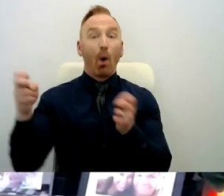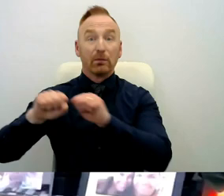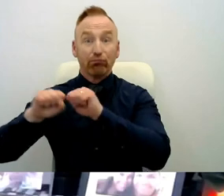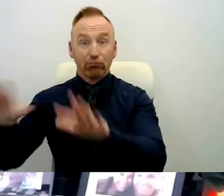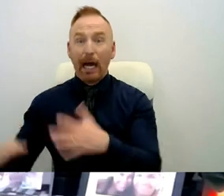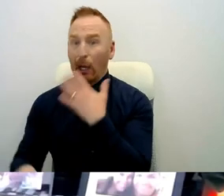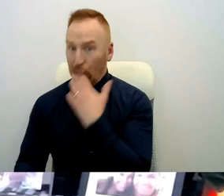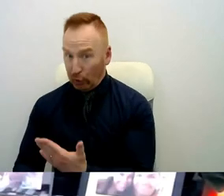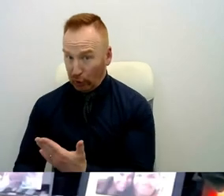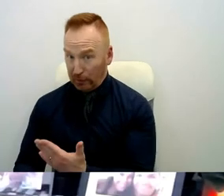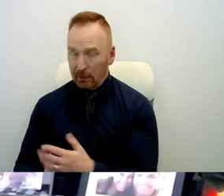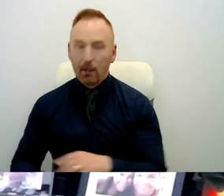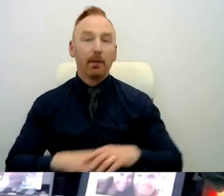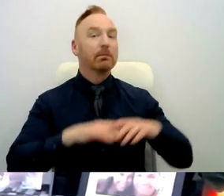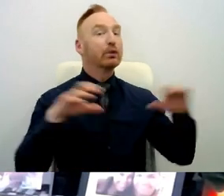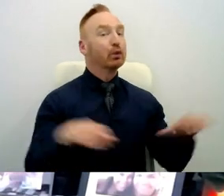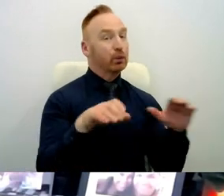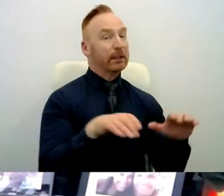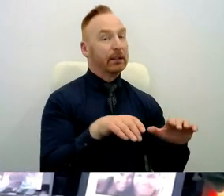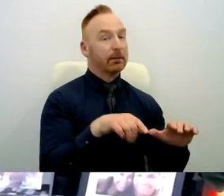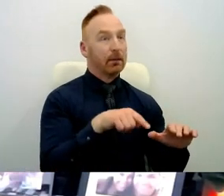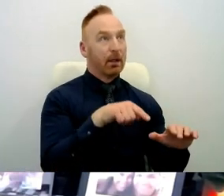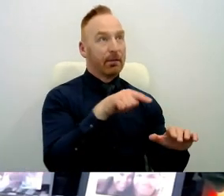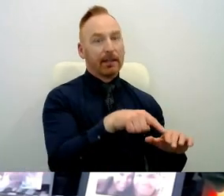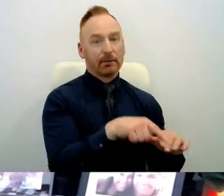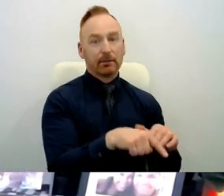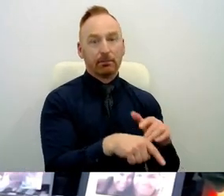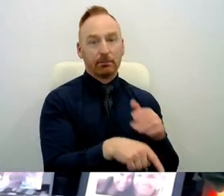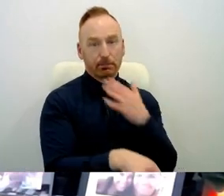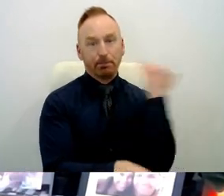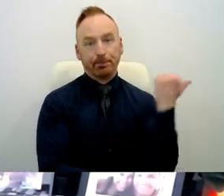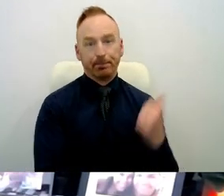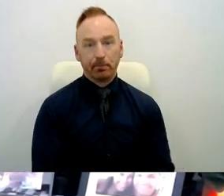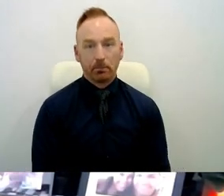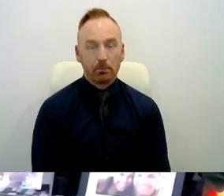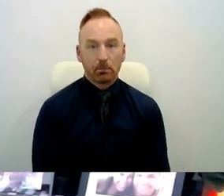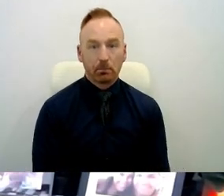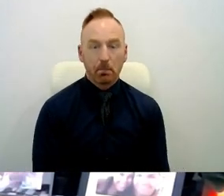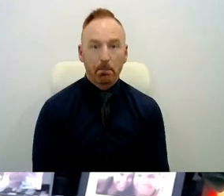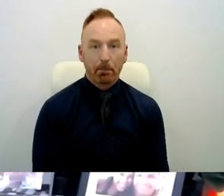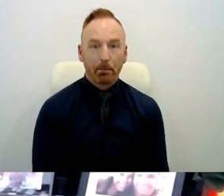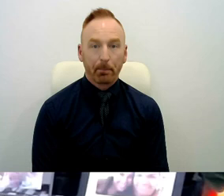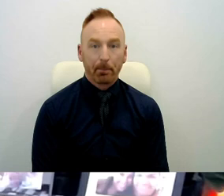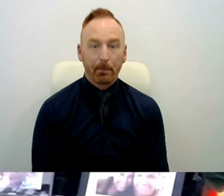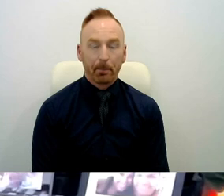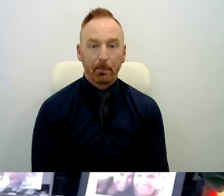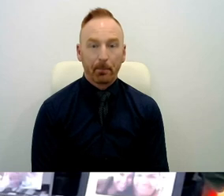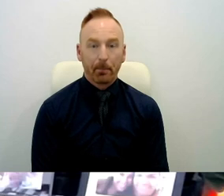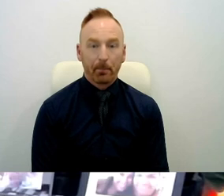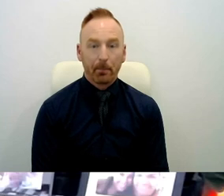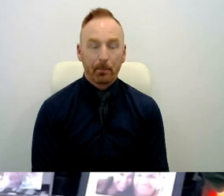posting is good, but doing something about it is more.